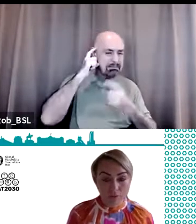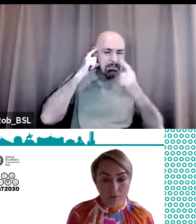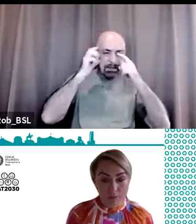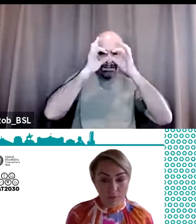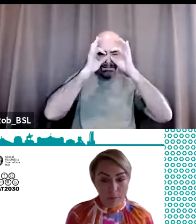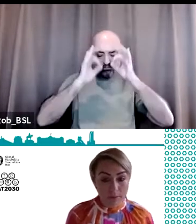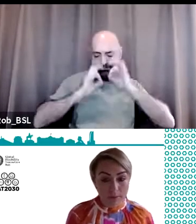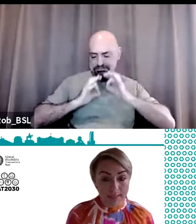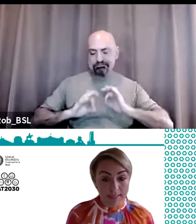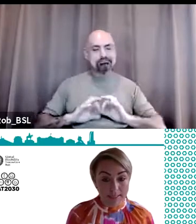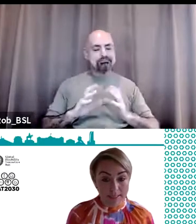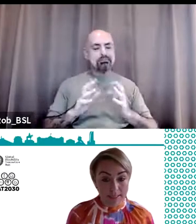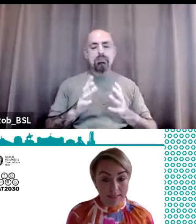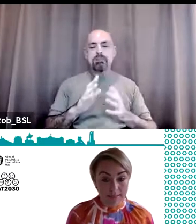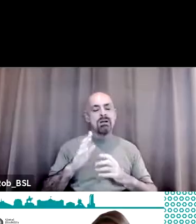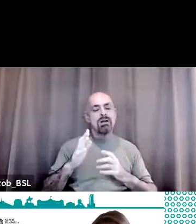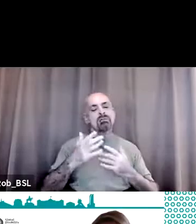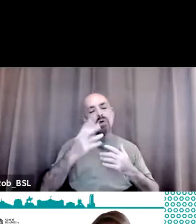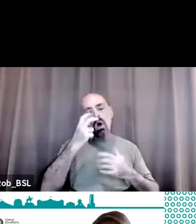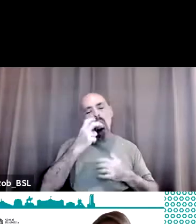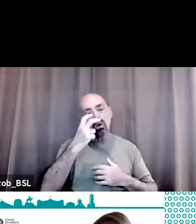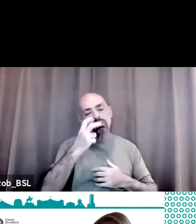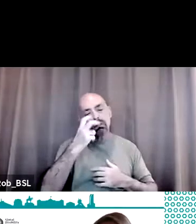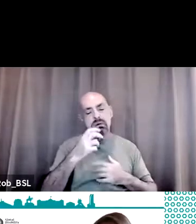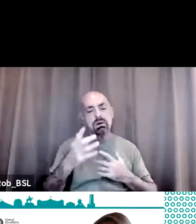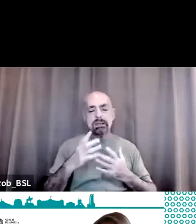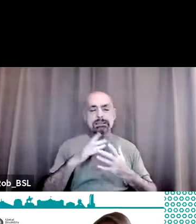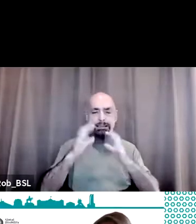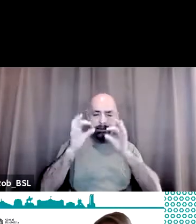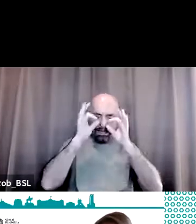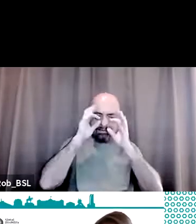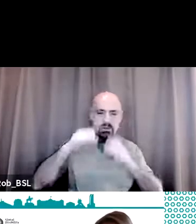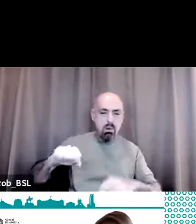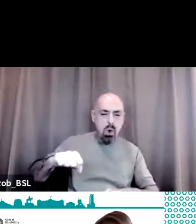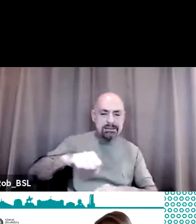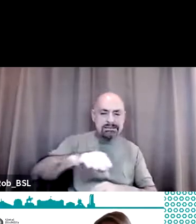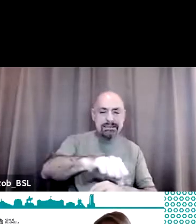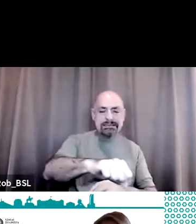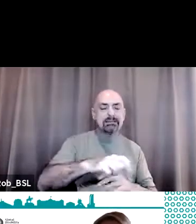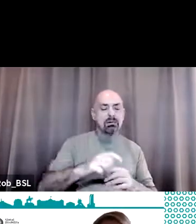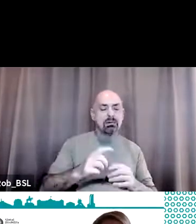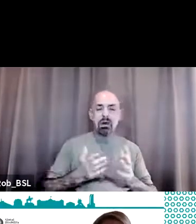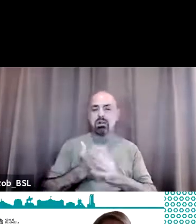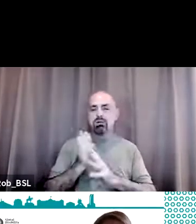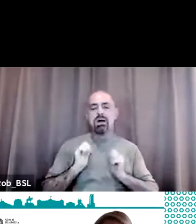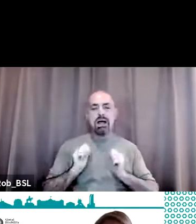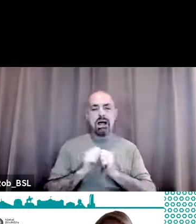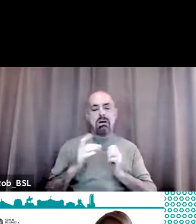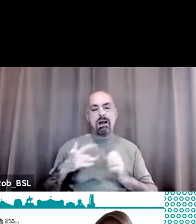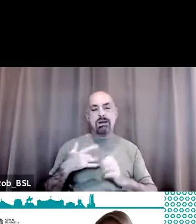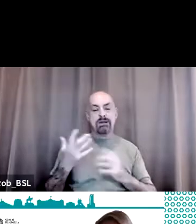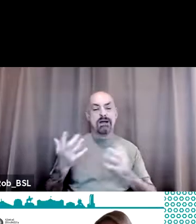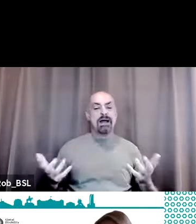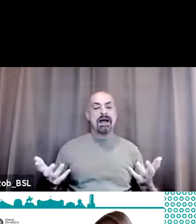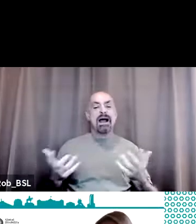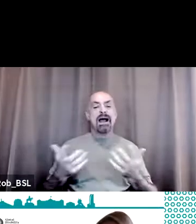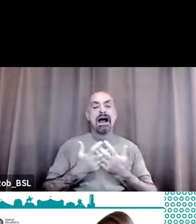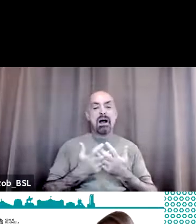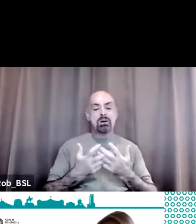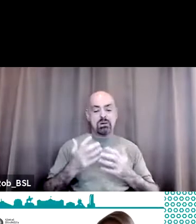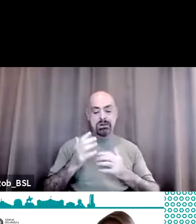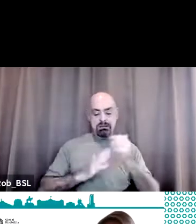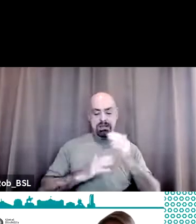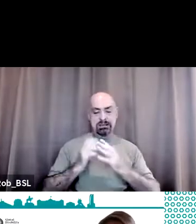age, all of us will probably need access to eyeglasses or walking sticks throughout our lives. So the way that we build our cities becomes